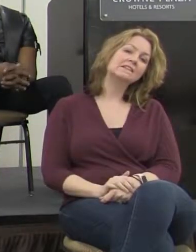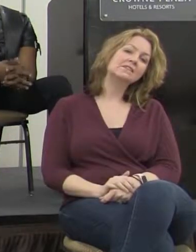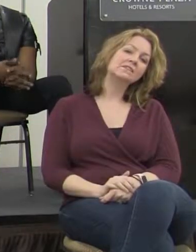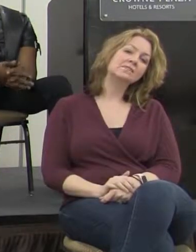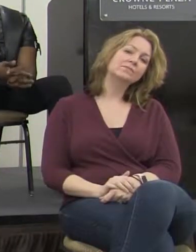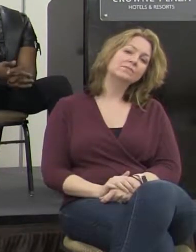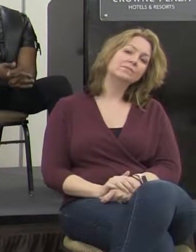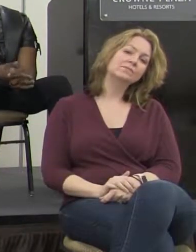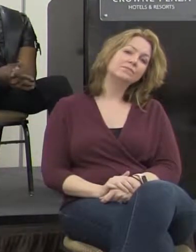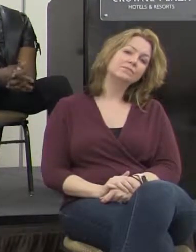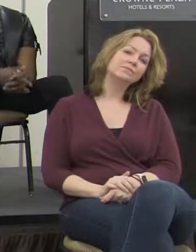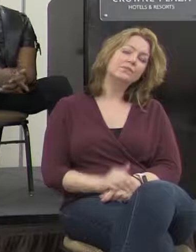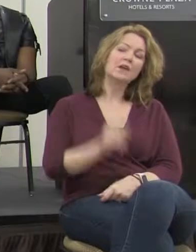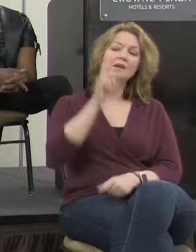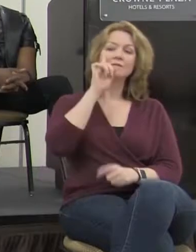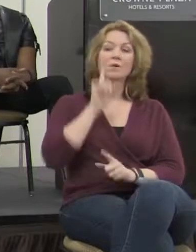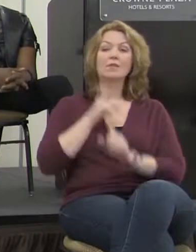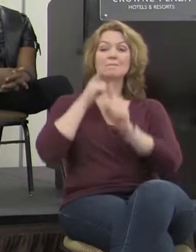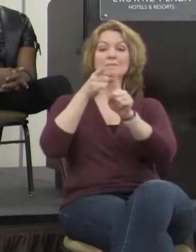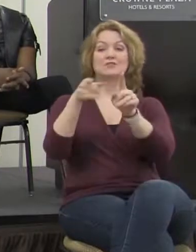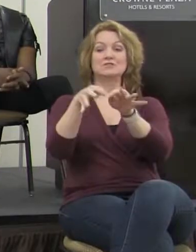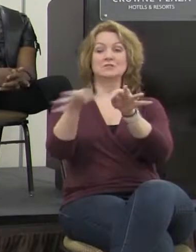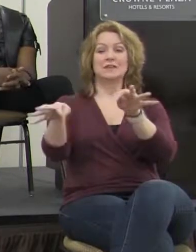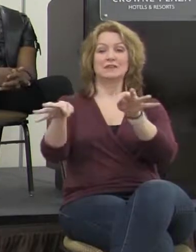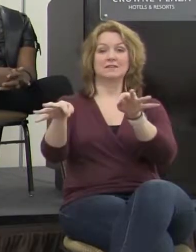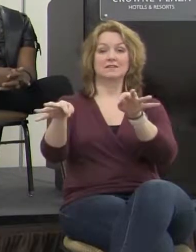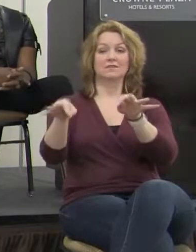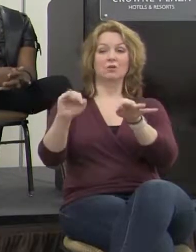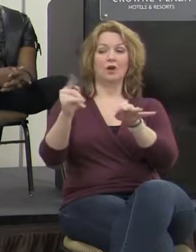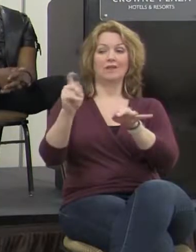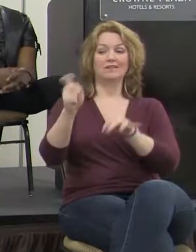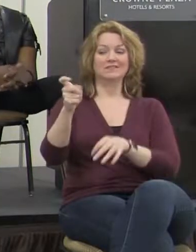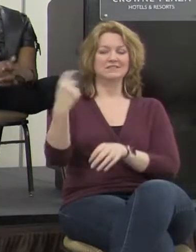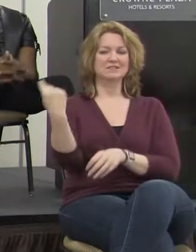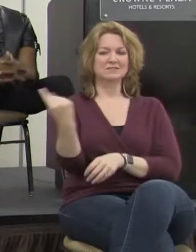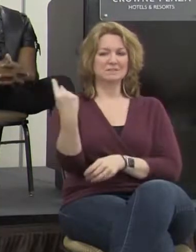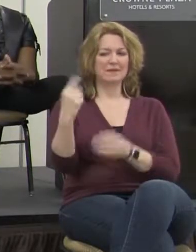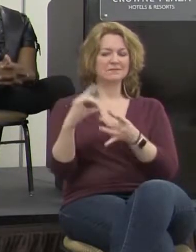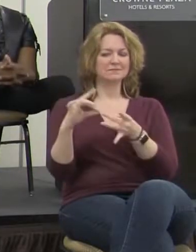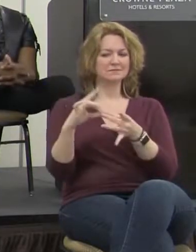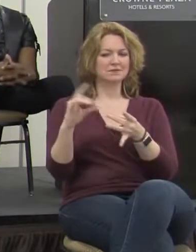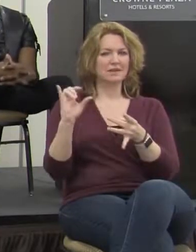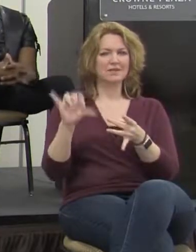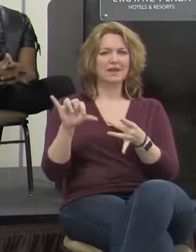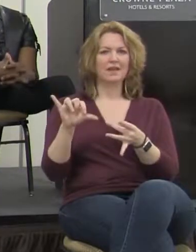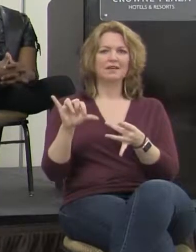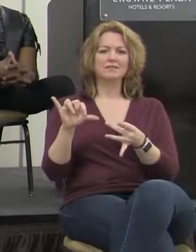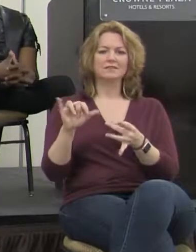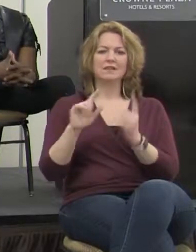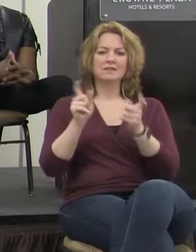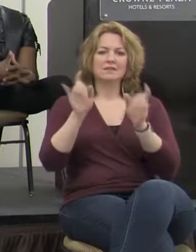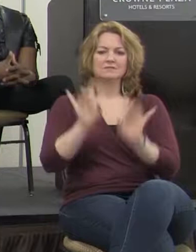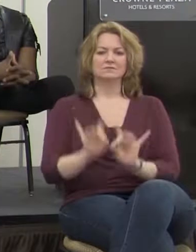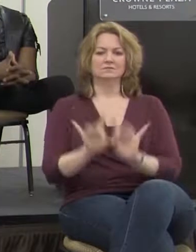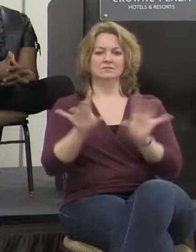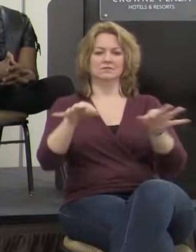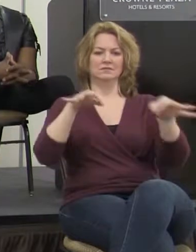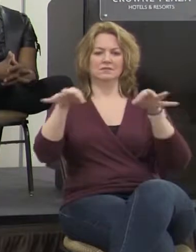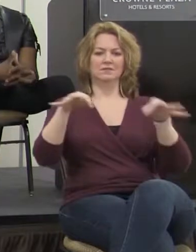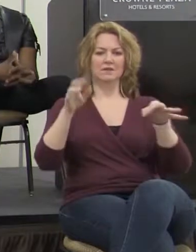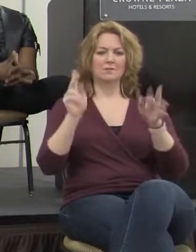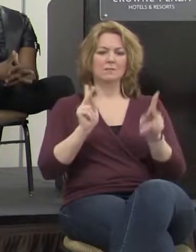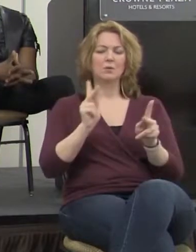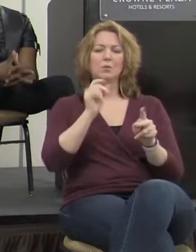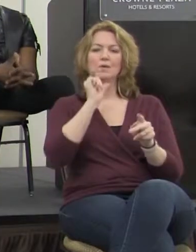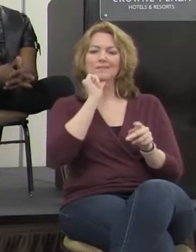For the mission statement of Onyx, is there something that's in the verbiage that gives that sort of transparency to people who are not